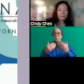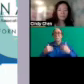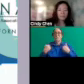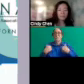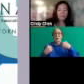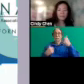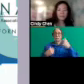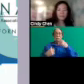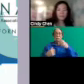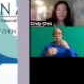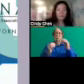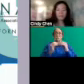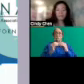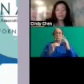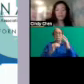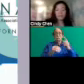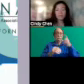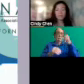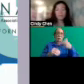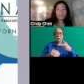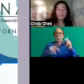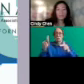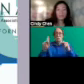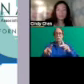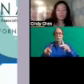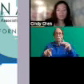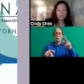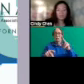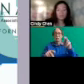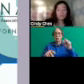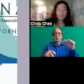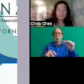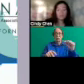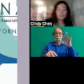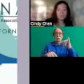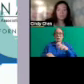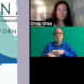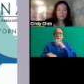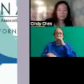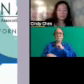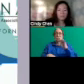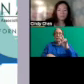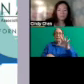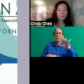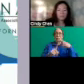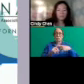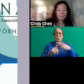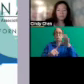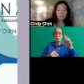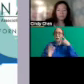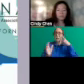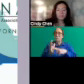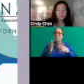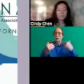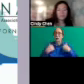this? More than half of folks in U.S. by the time they're 75 plus will identify as having a disability. Well,